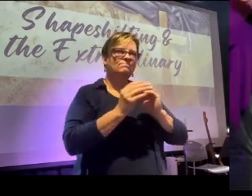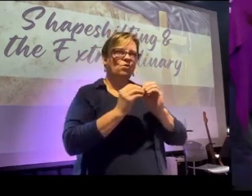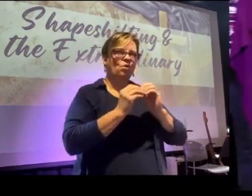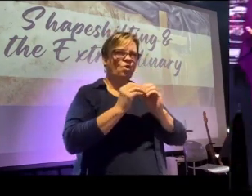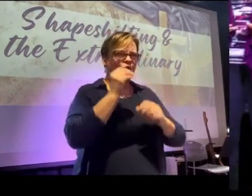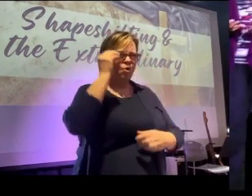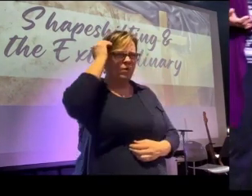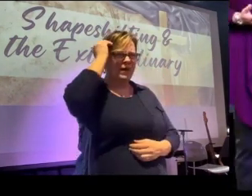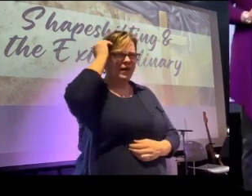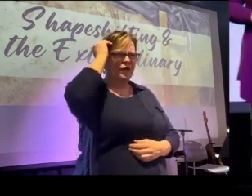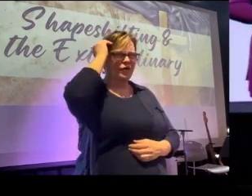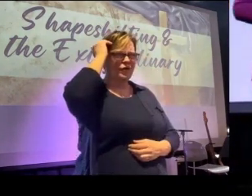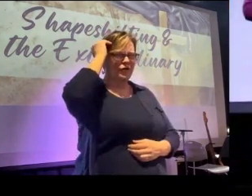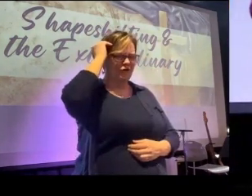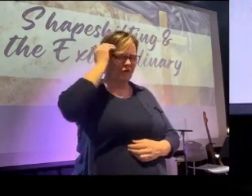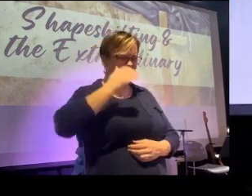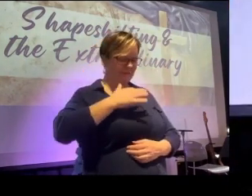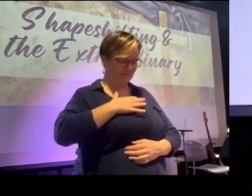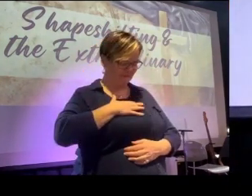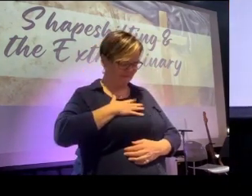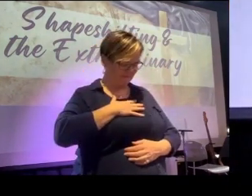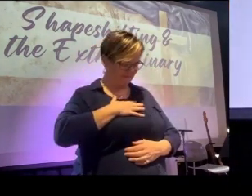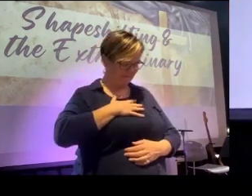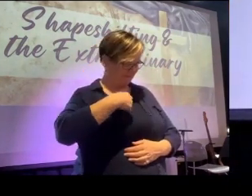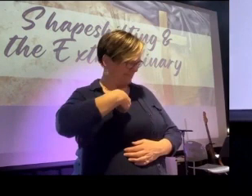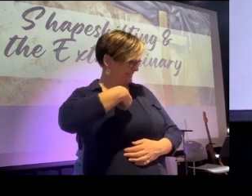you are the living bread,